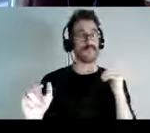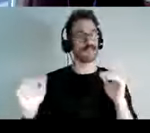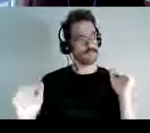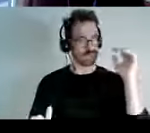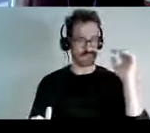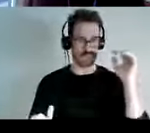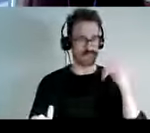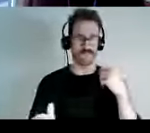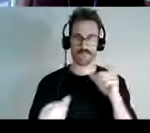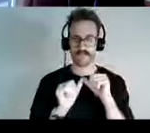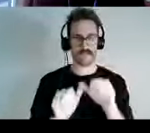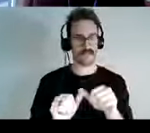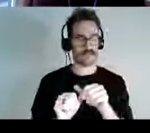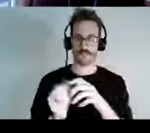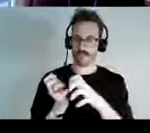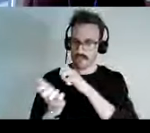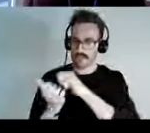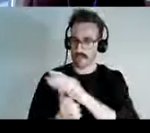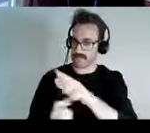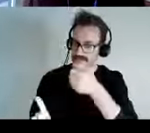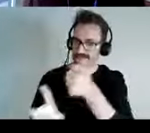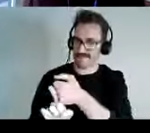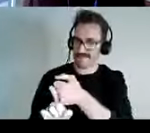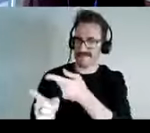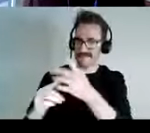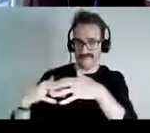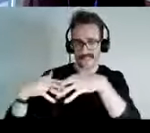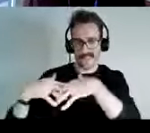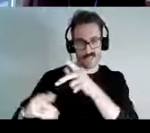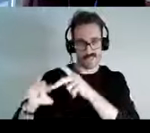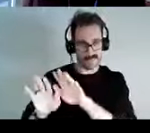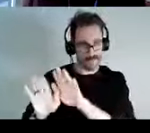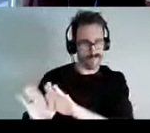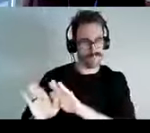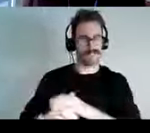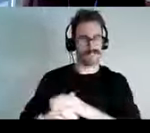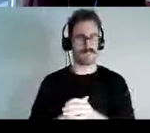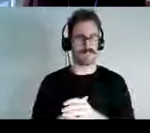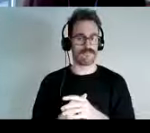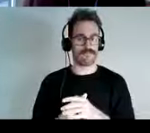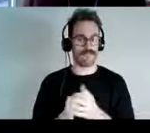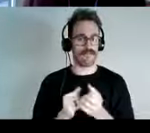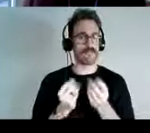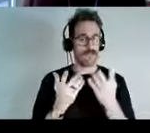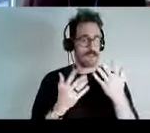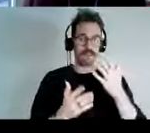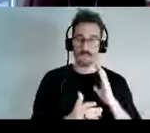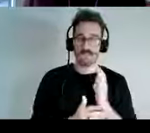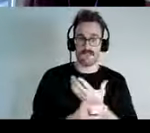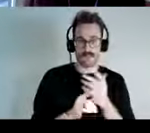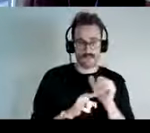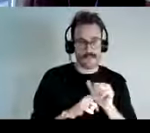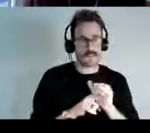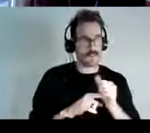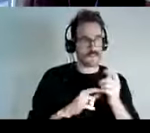to have devastating impacts on the many aspects of life for Indigenous peoples. Many of our practices, including the way we care for